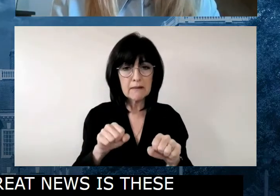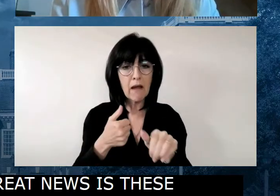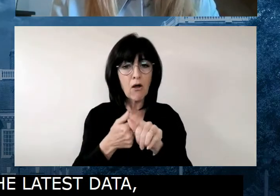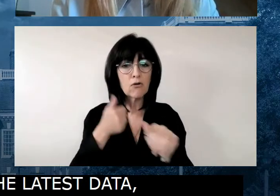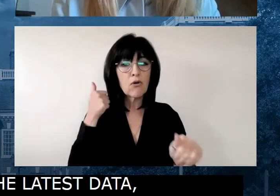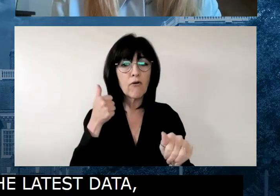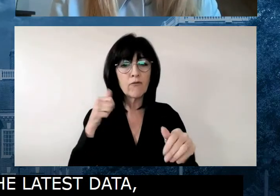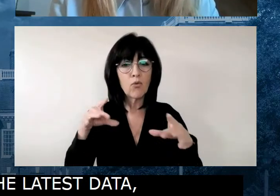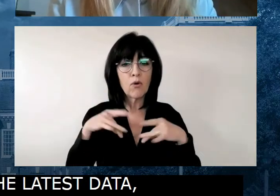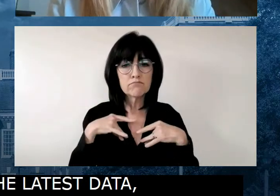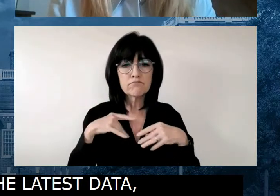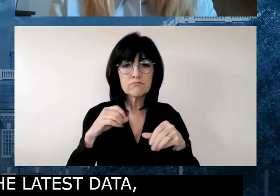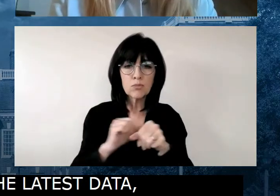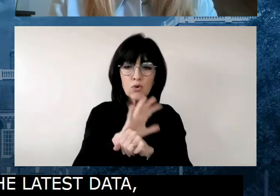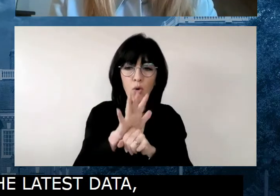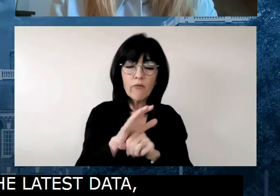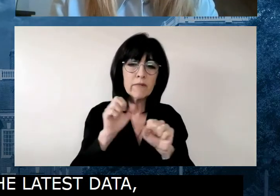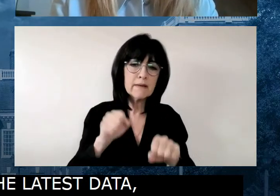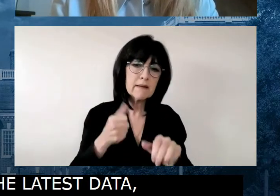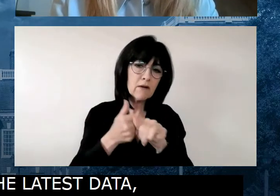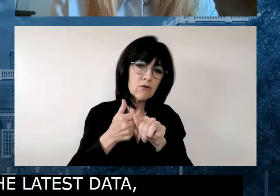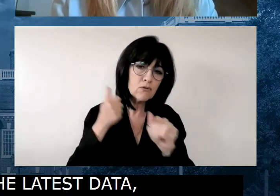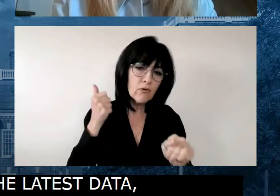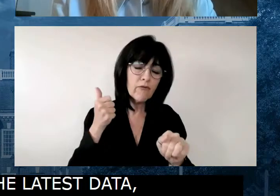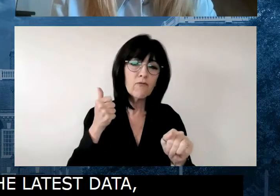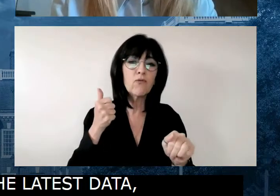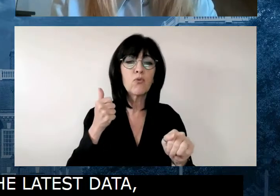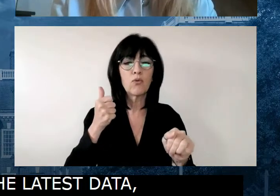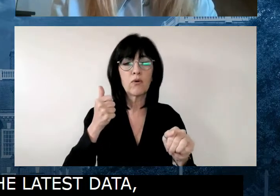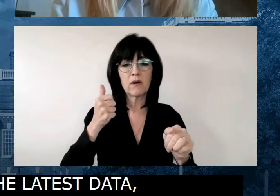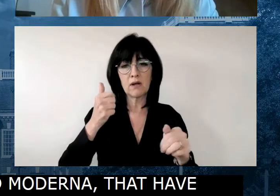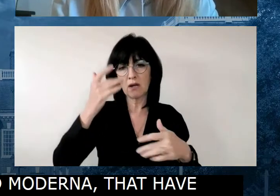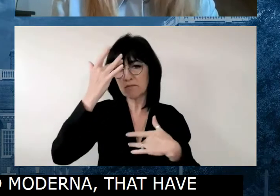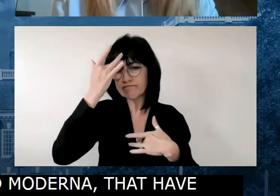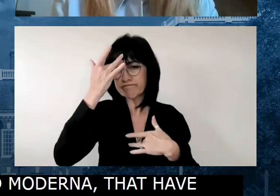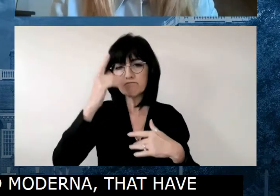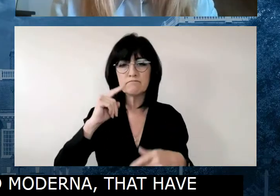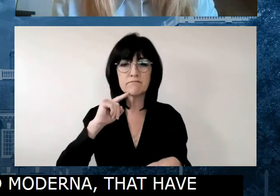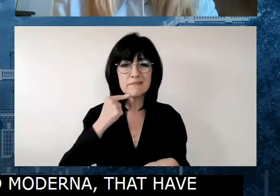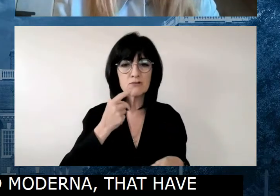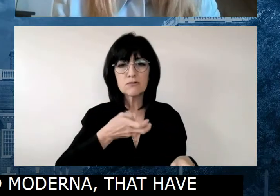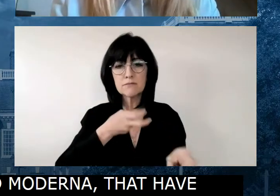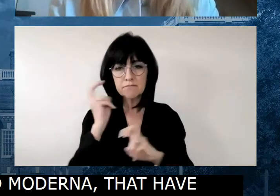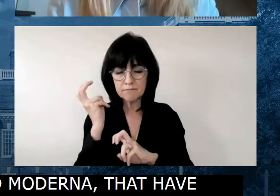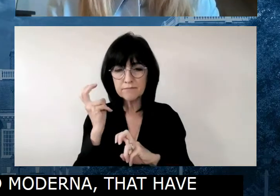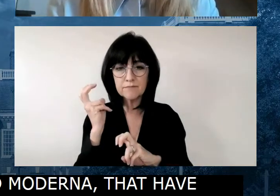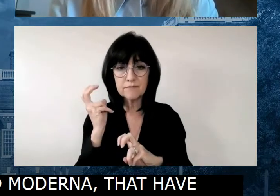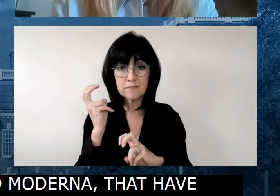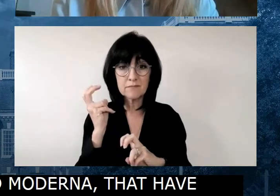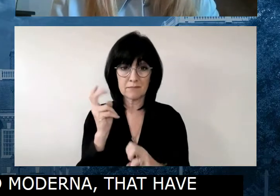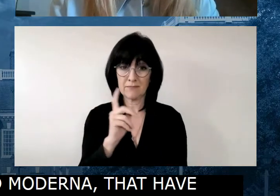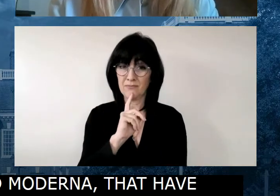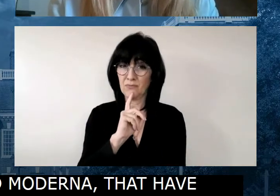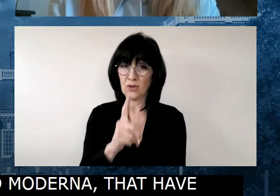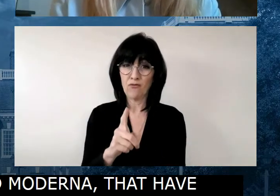at this point, real world studies are again confirming a good